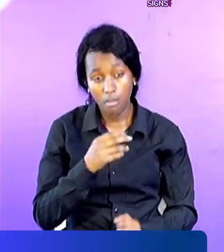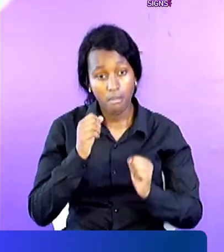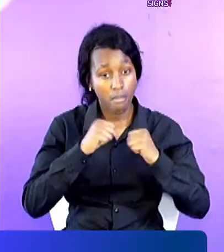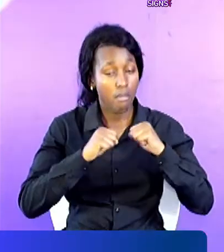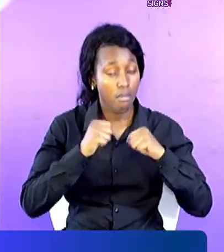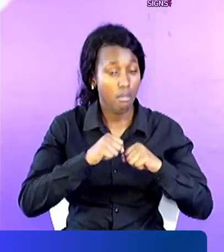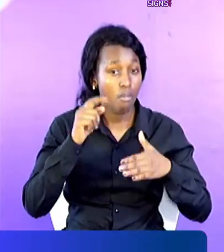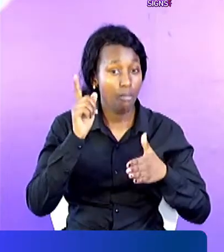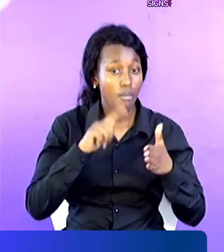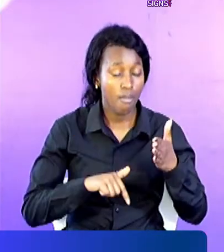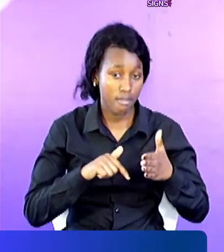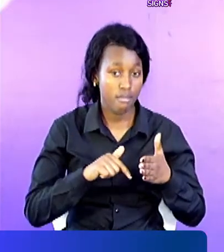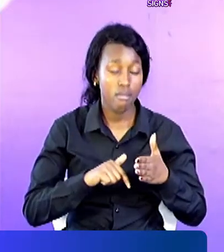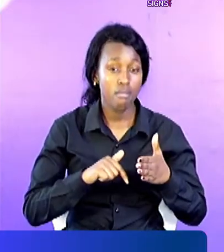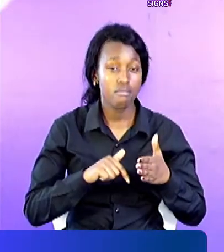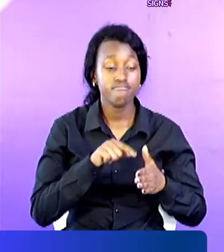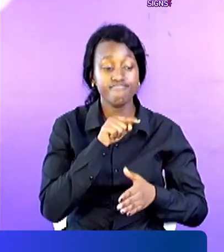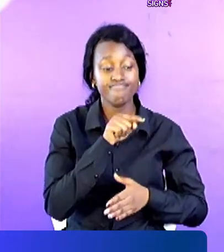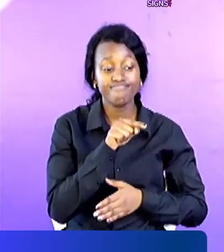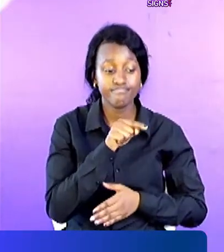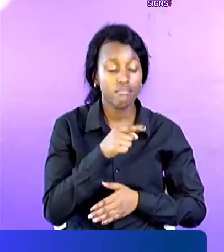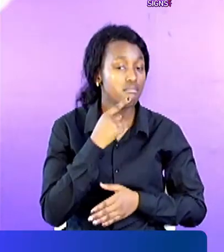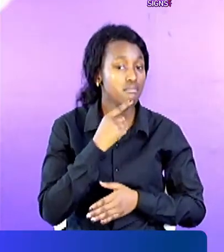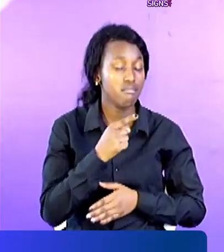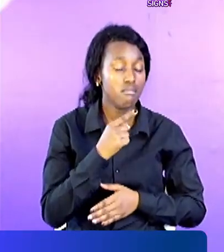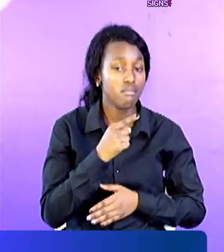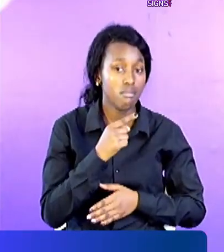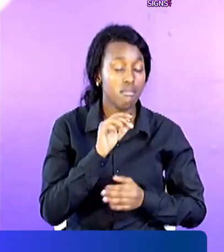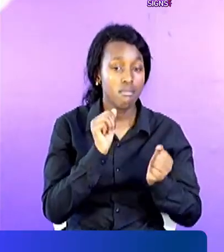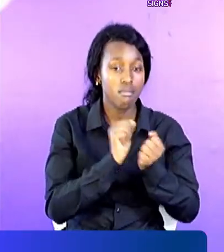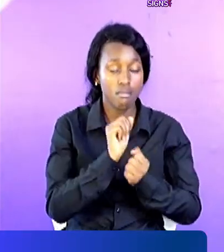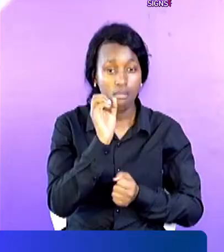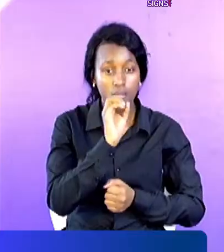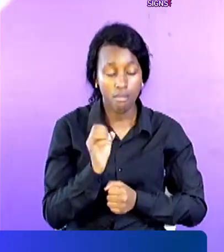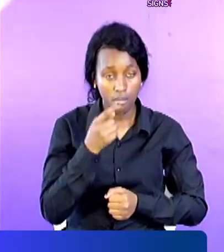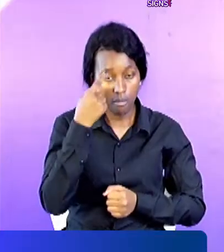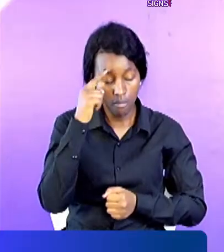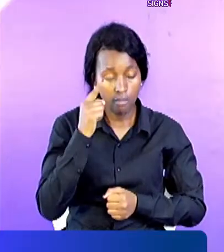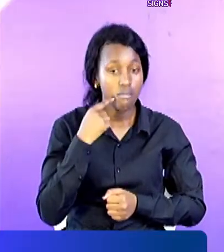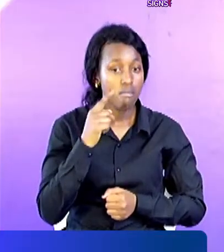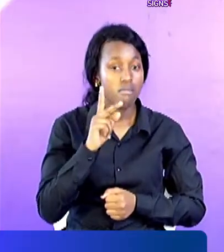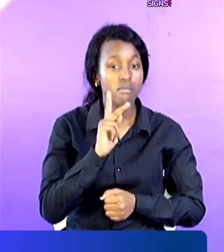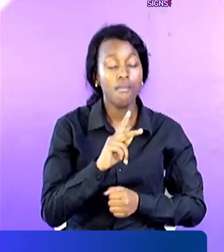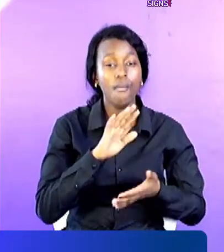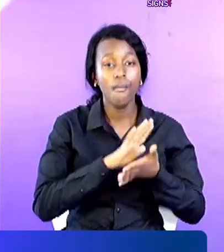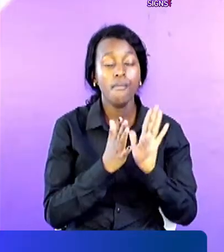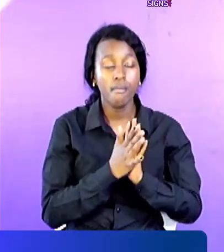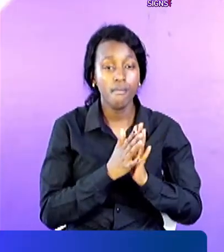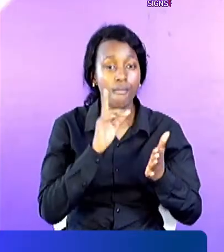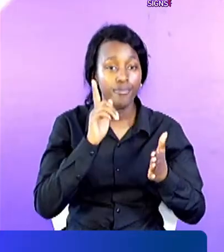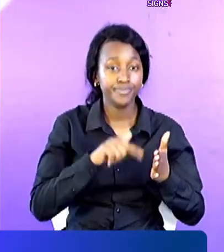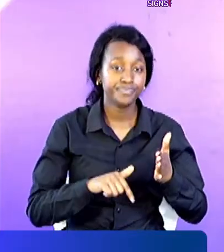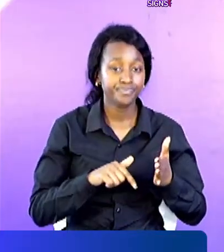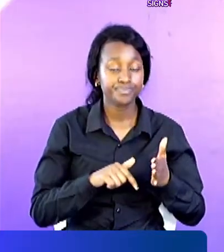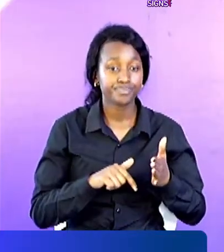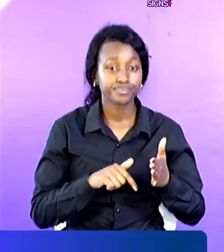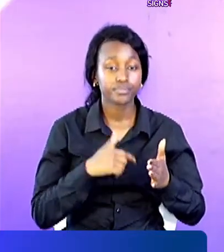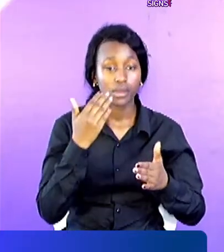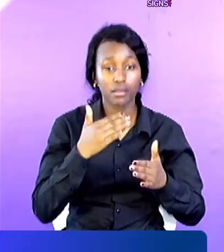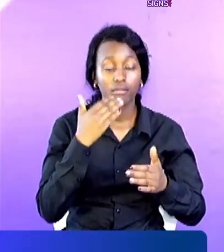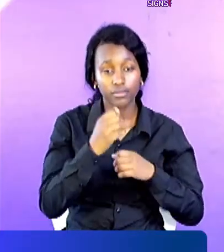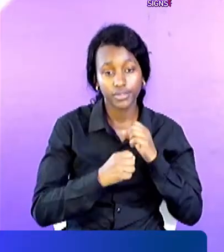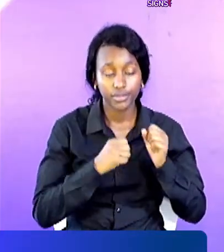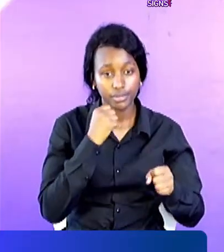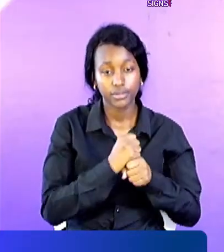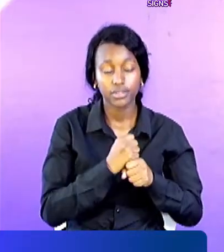interest for the 100,000 that you have lent them. Yeah. So what are you expecting? Every year, they're going to pay you 10,000 Kenya